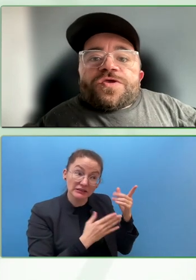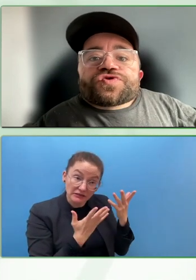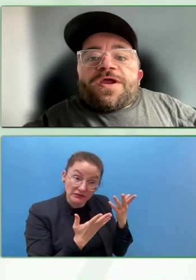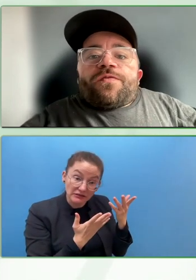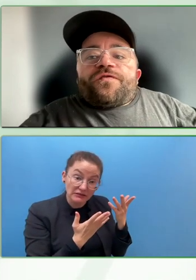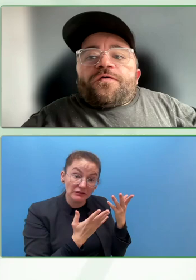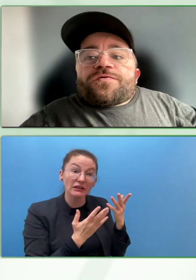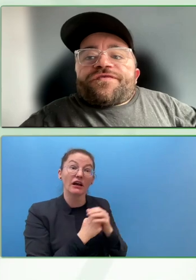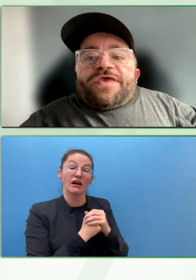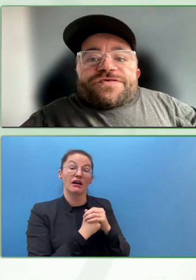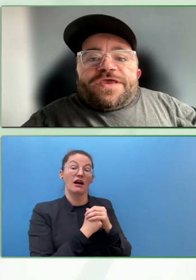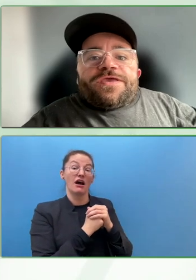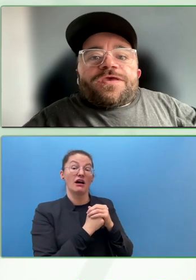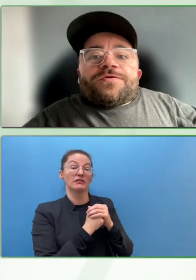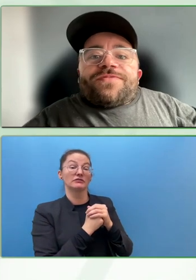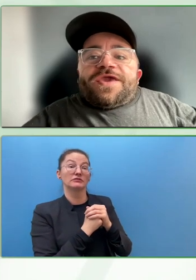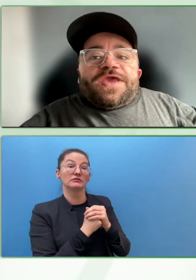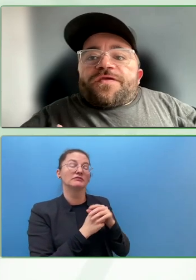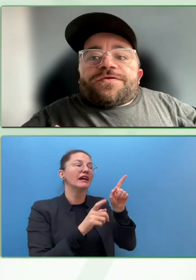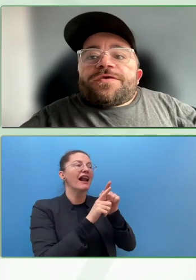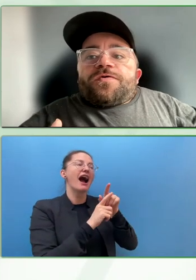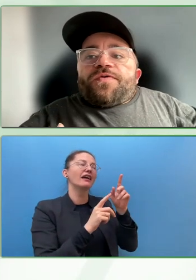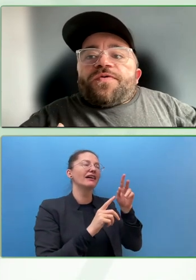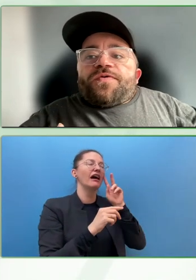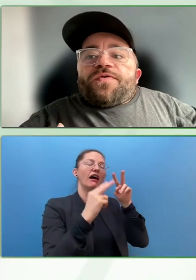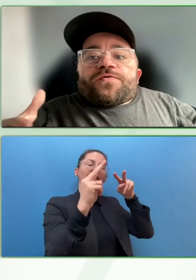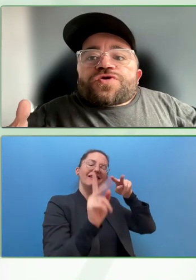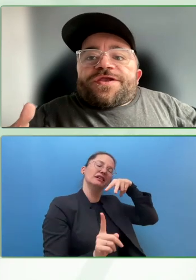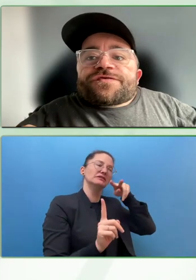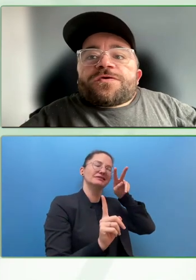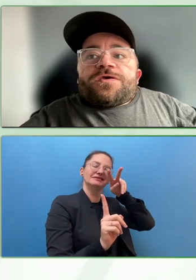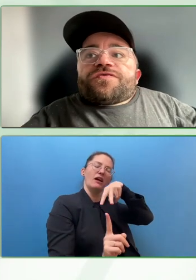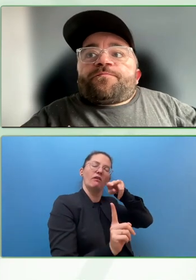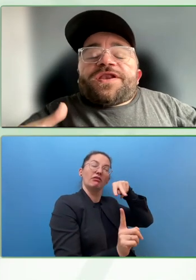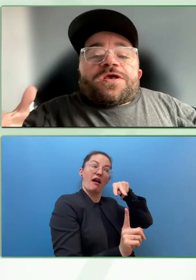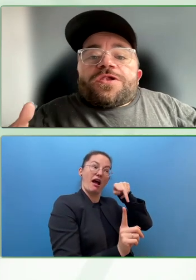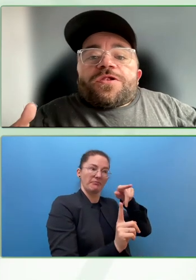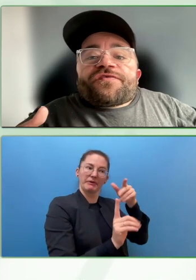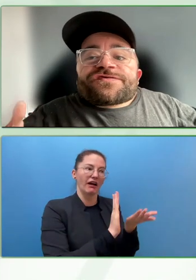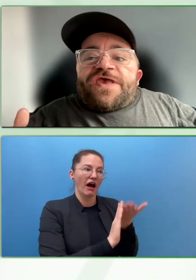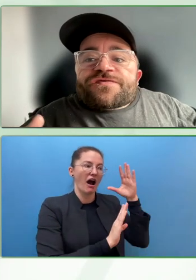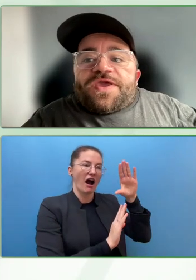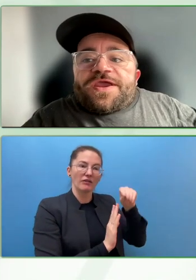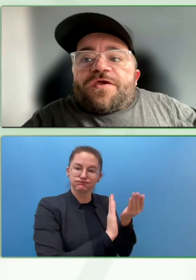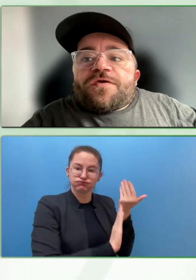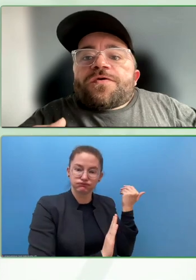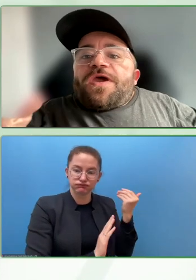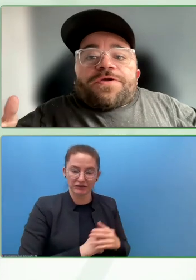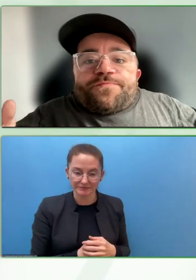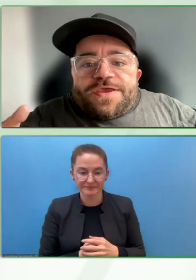see triumph over adversity, maybe even people being portrayed as the pinnacle of success